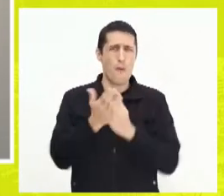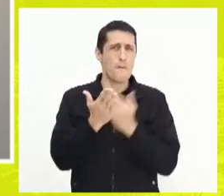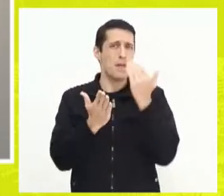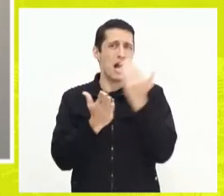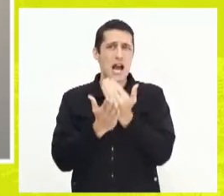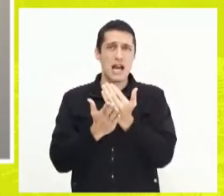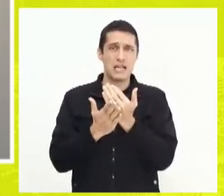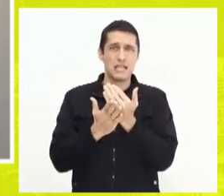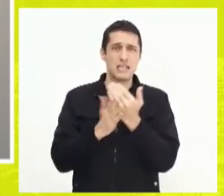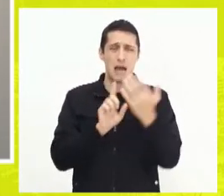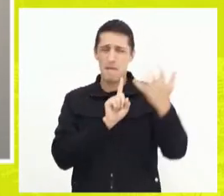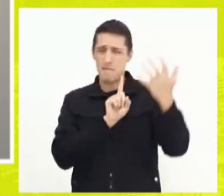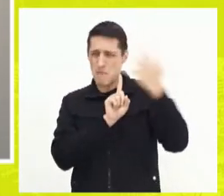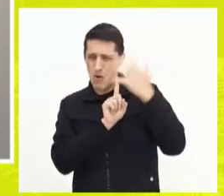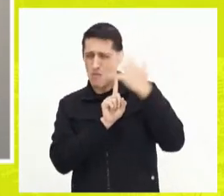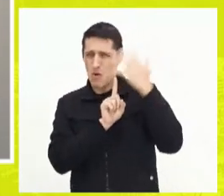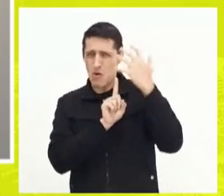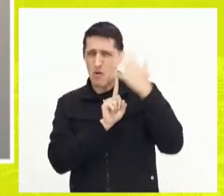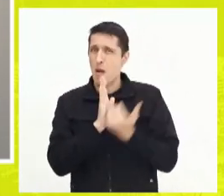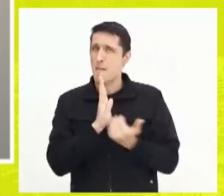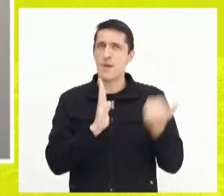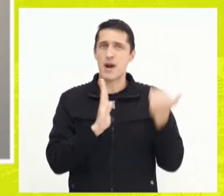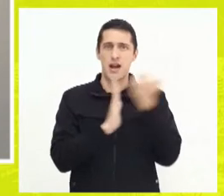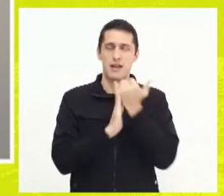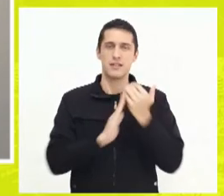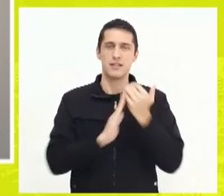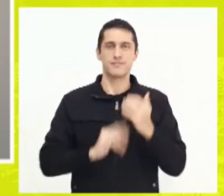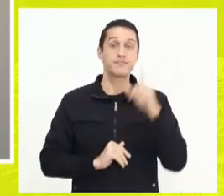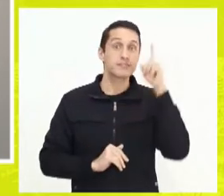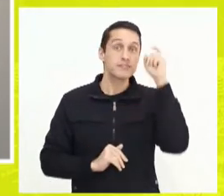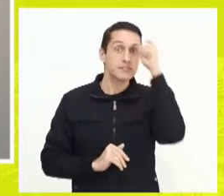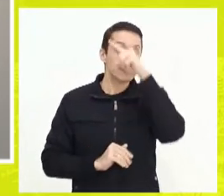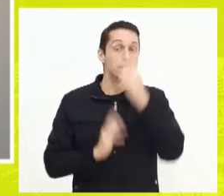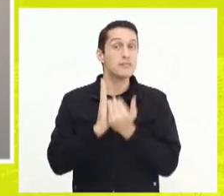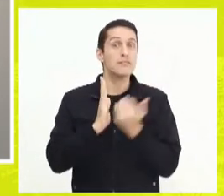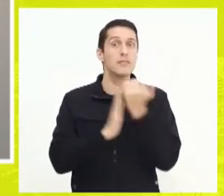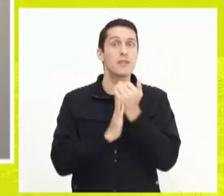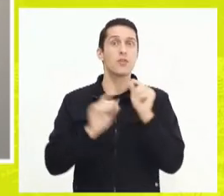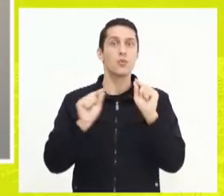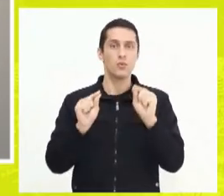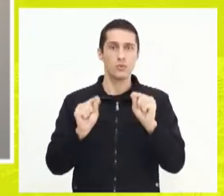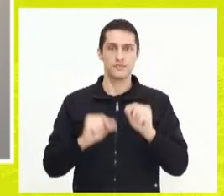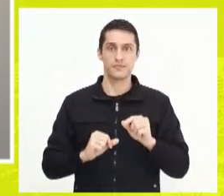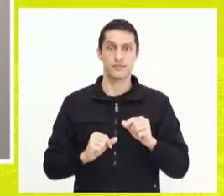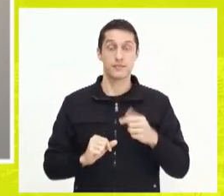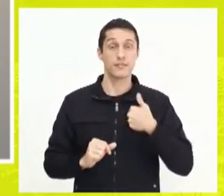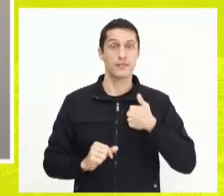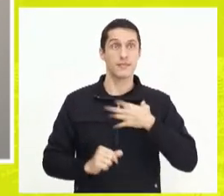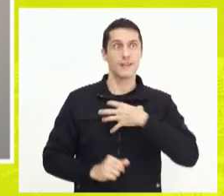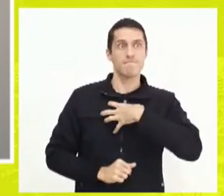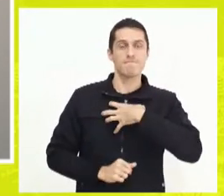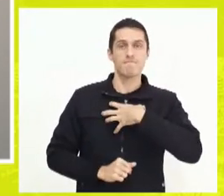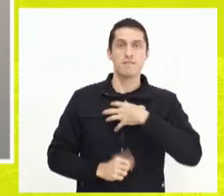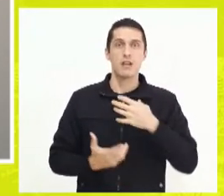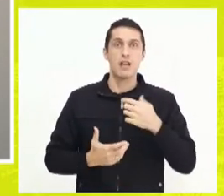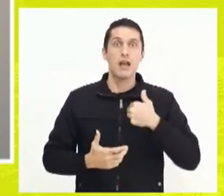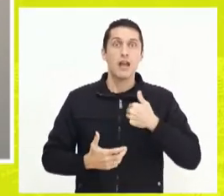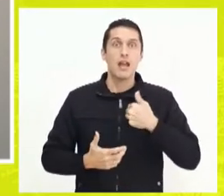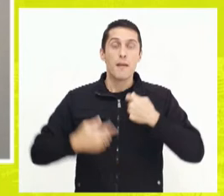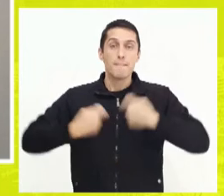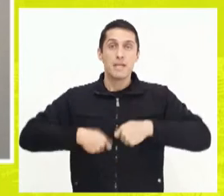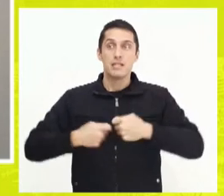one of the points i would mention regarding the difficulty is how i protect myself